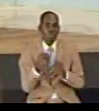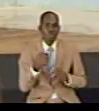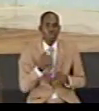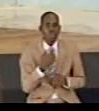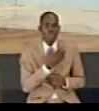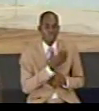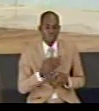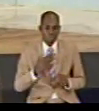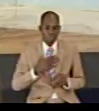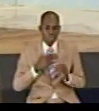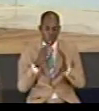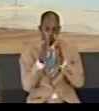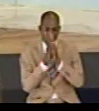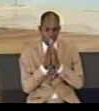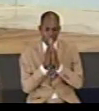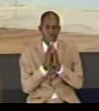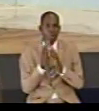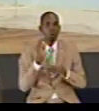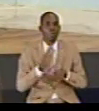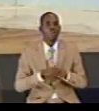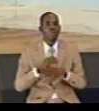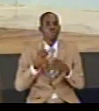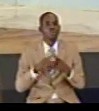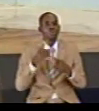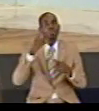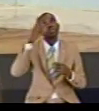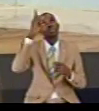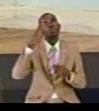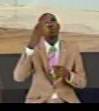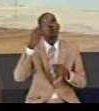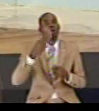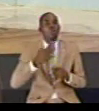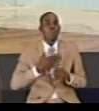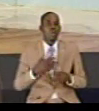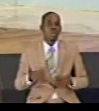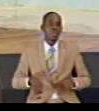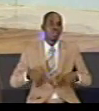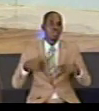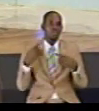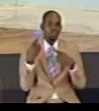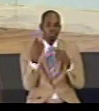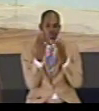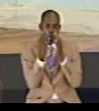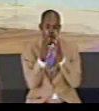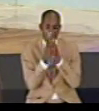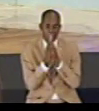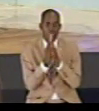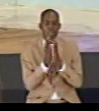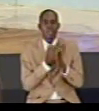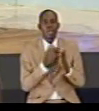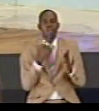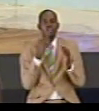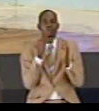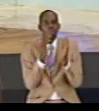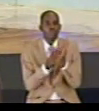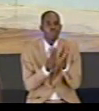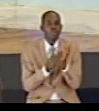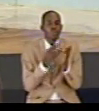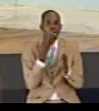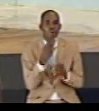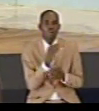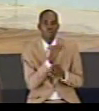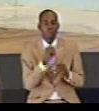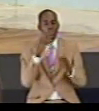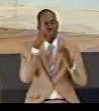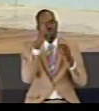prayer unto the God of my life. The prayer and the praise of a